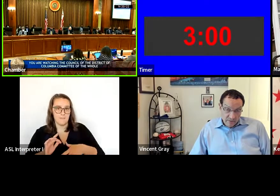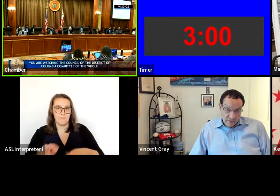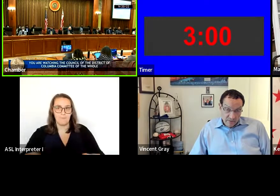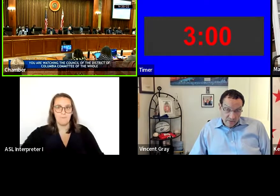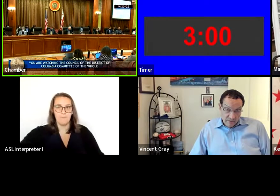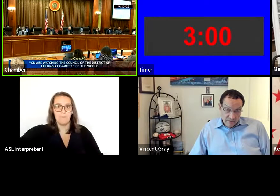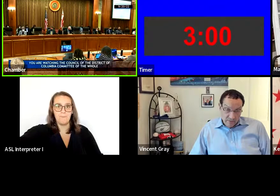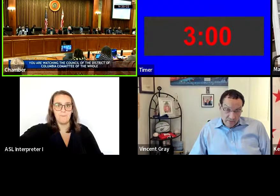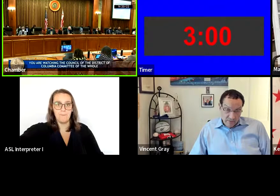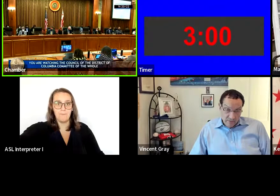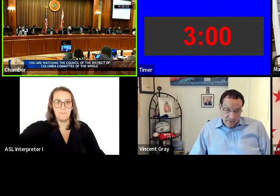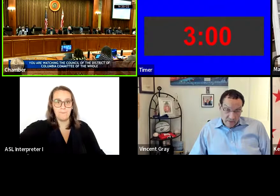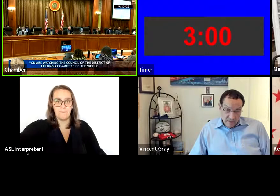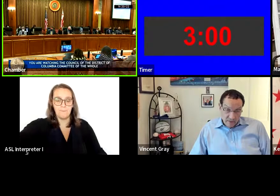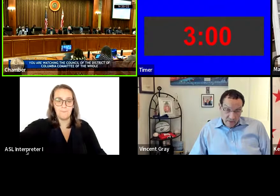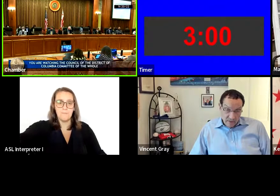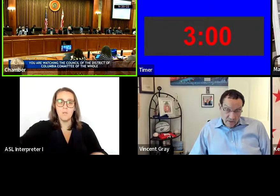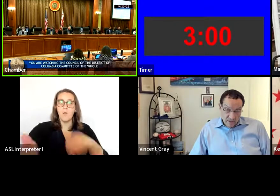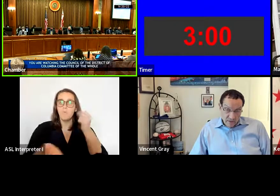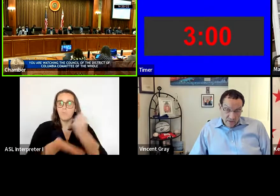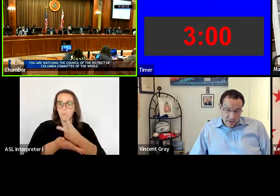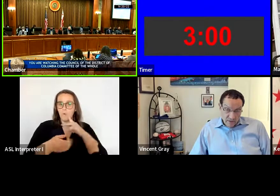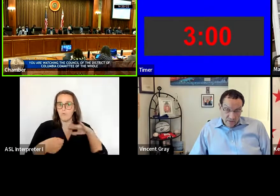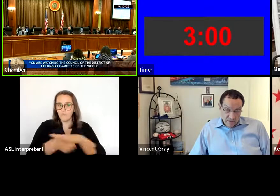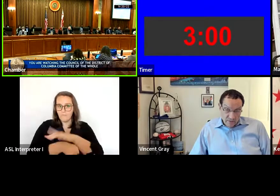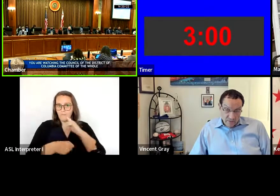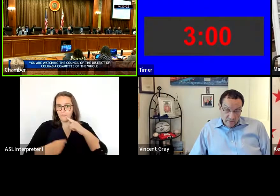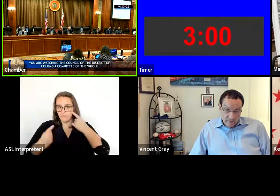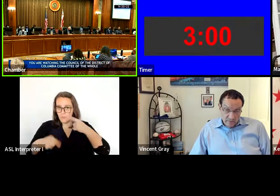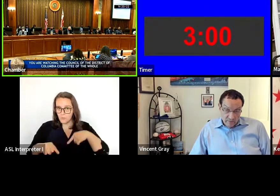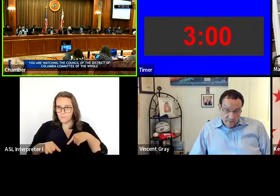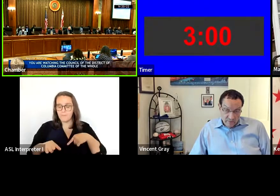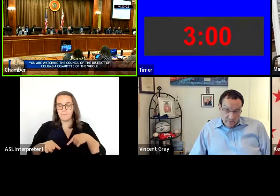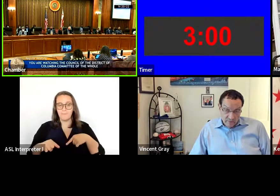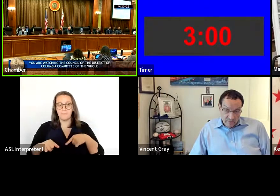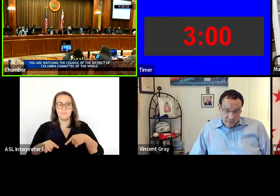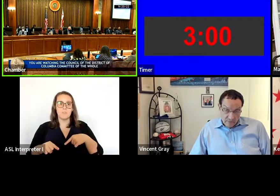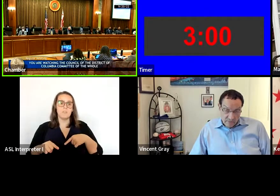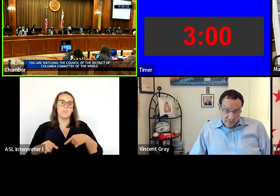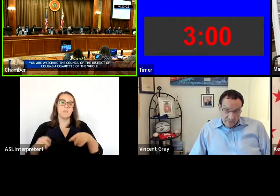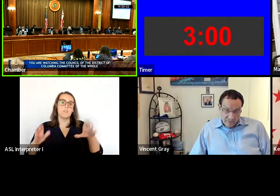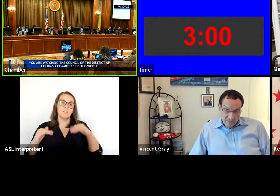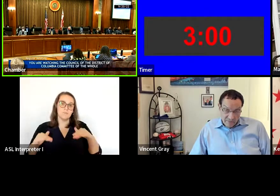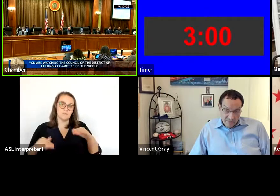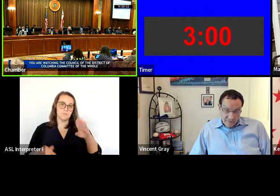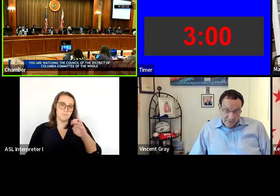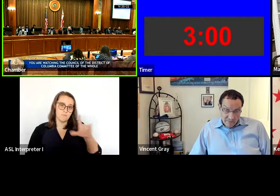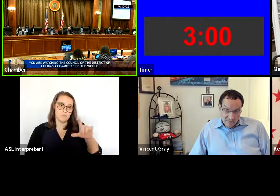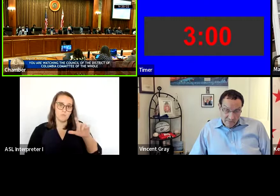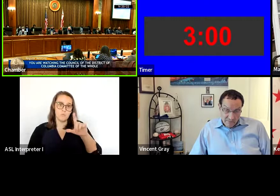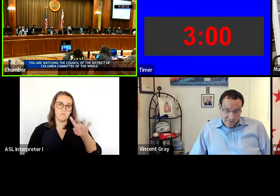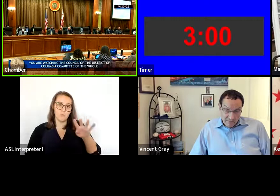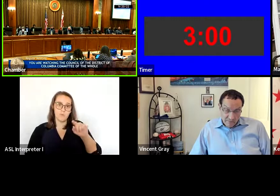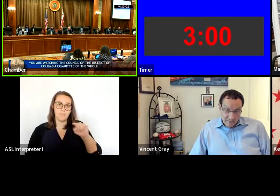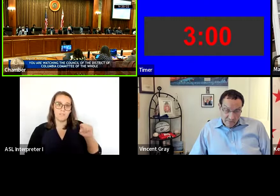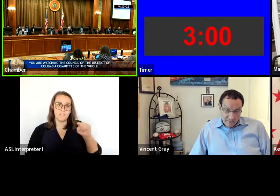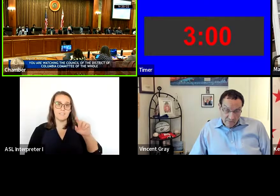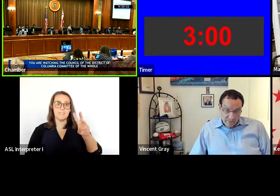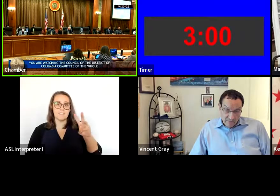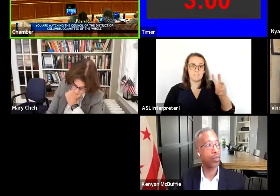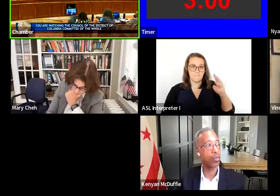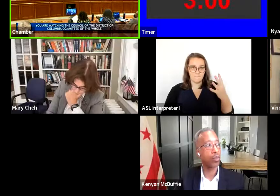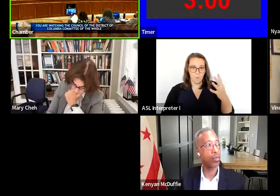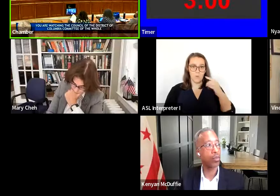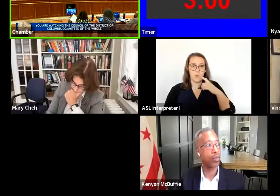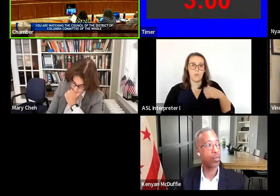The print and report are approved unanimously. The next item for markup is Bill 24-664, the Equal Access